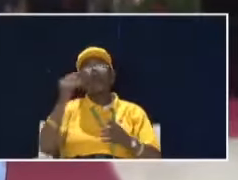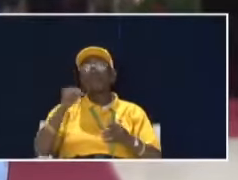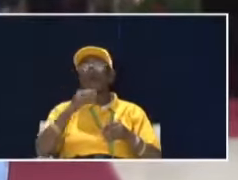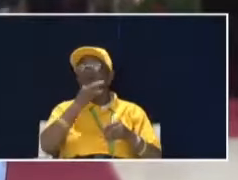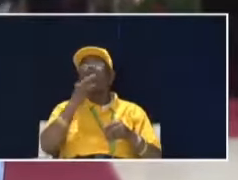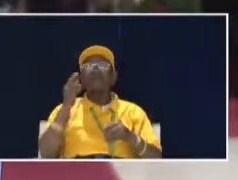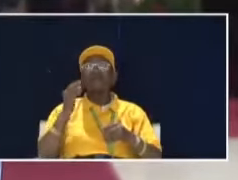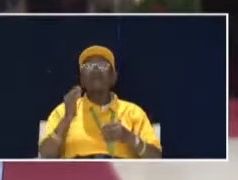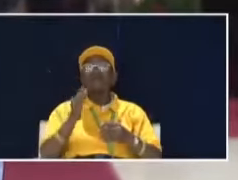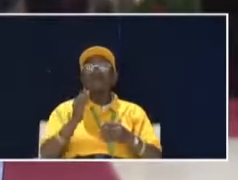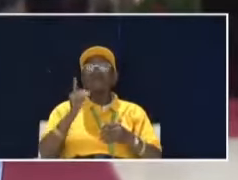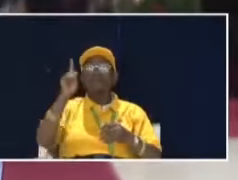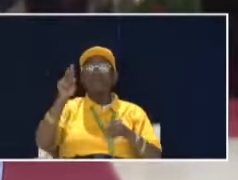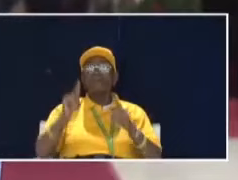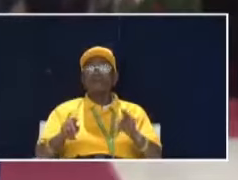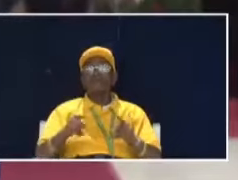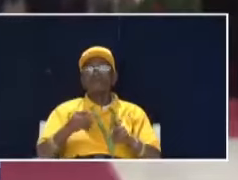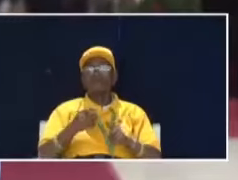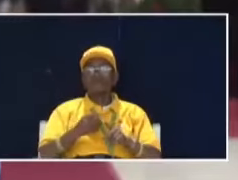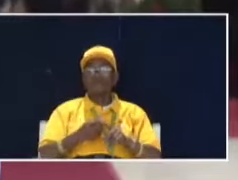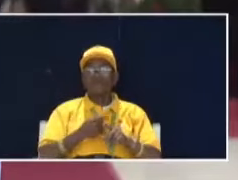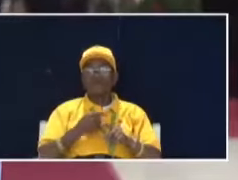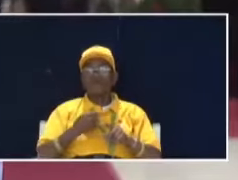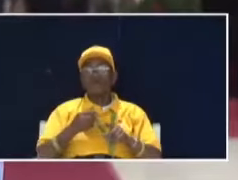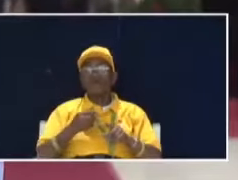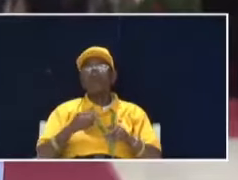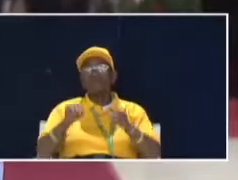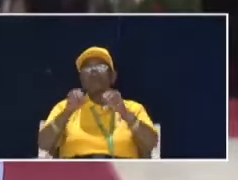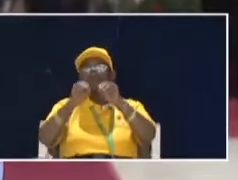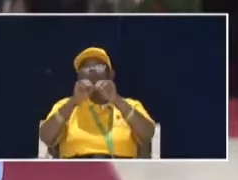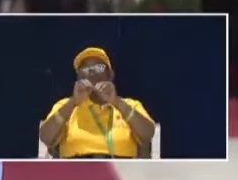One fellow from Ileluji and myself from Okegbo.